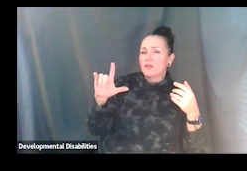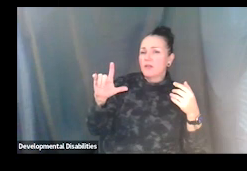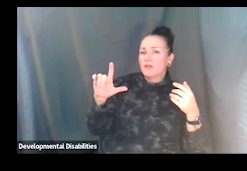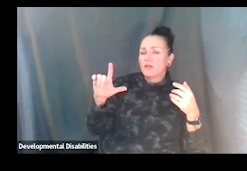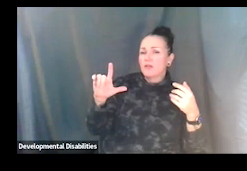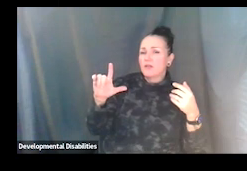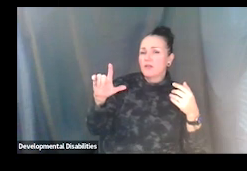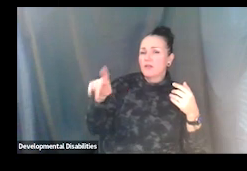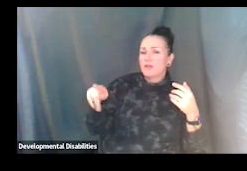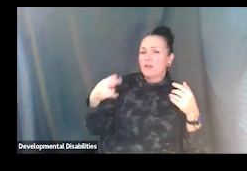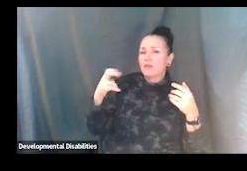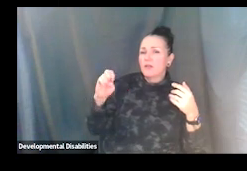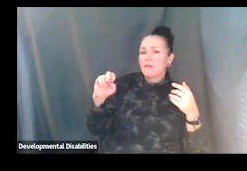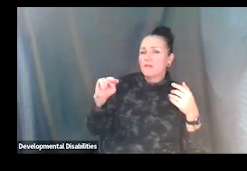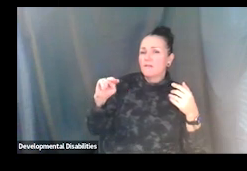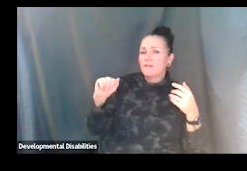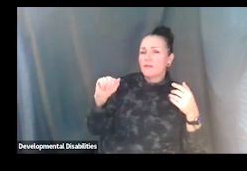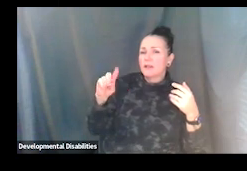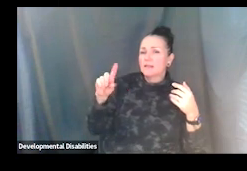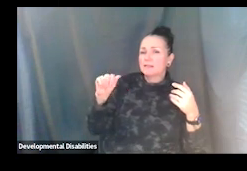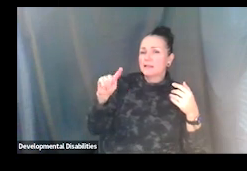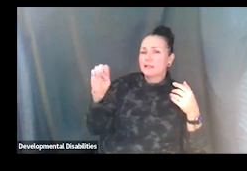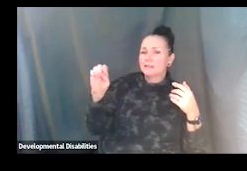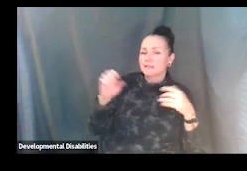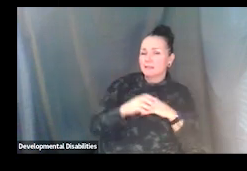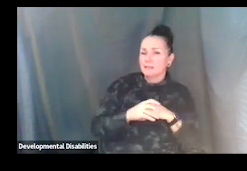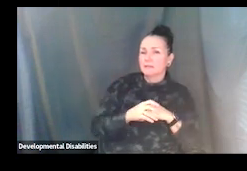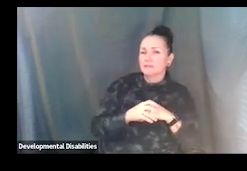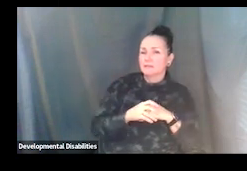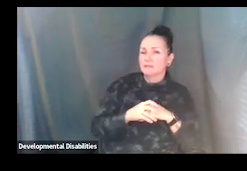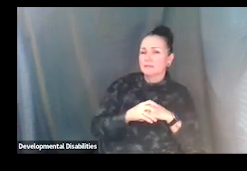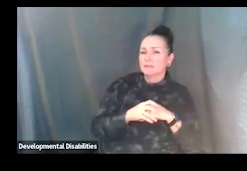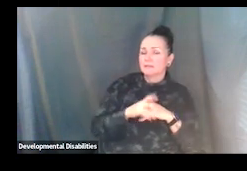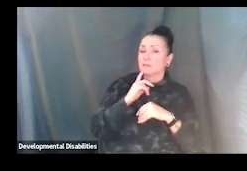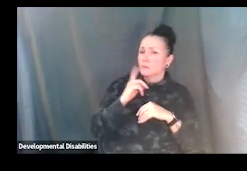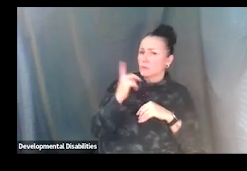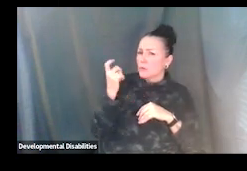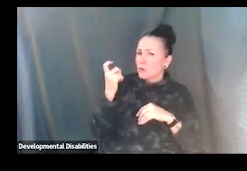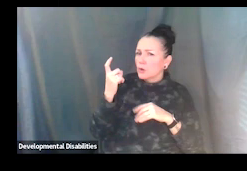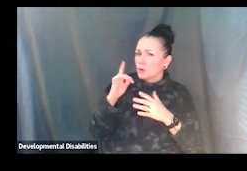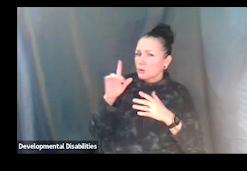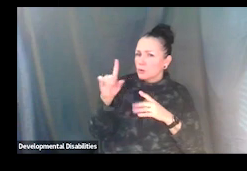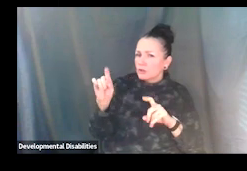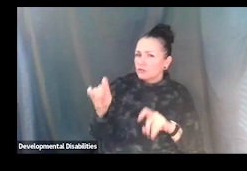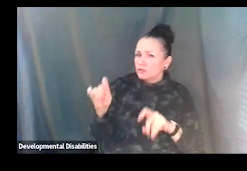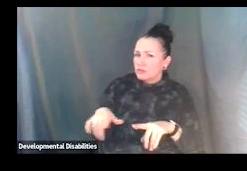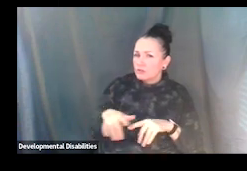Okay, so why don't we, actually, I think there might be one more question here.